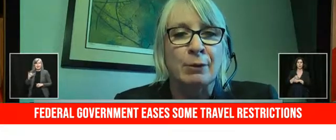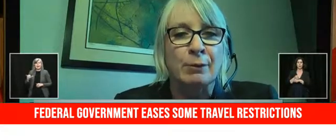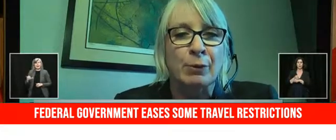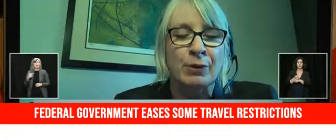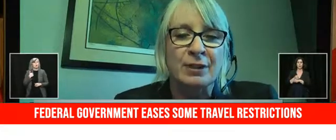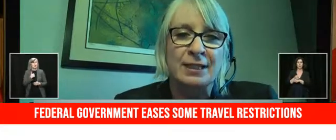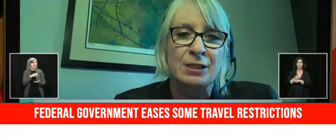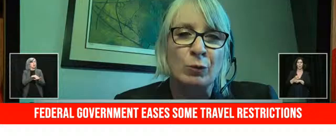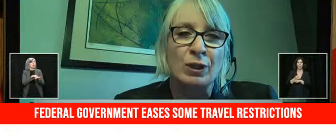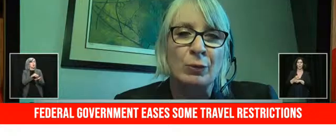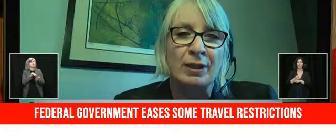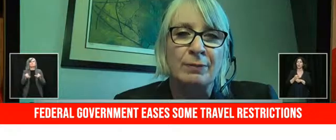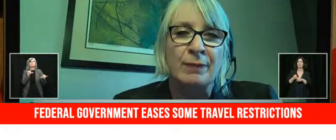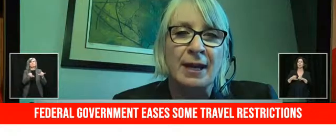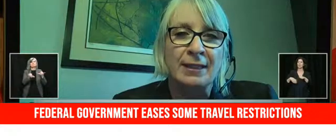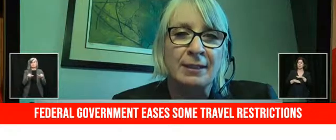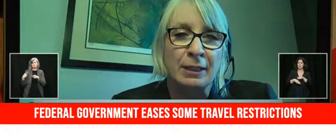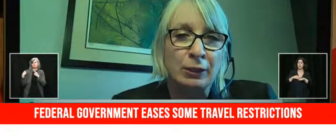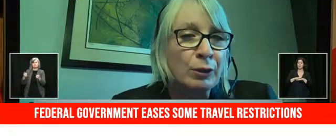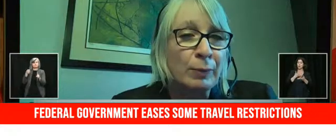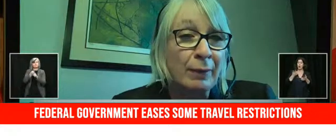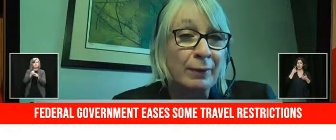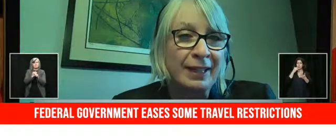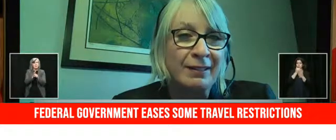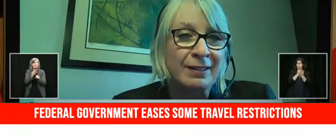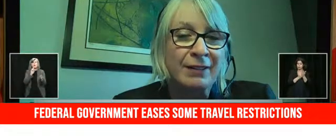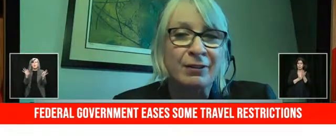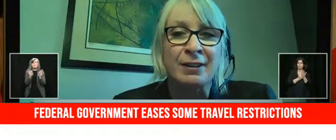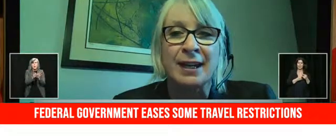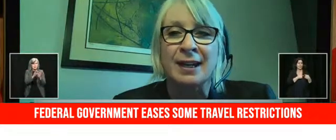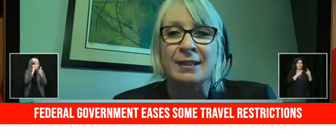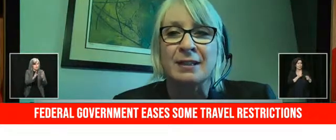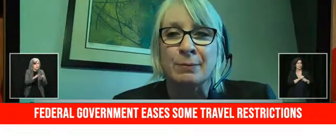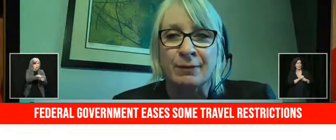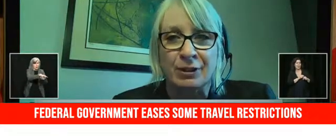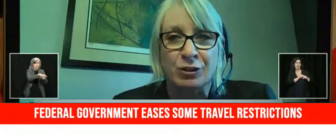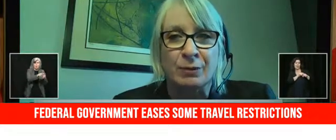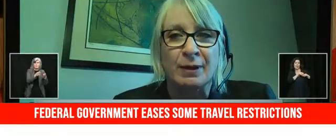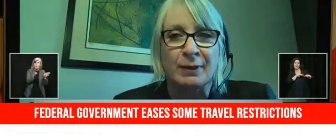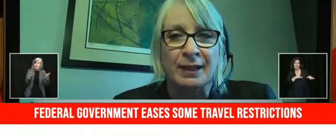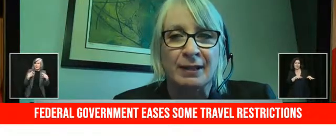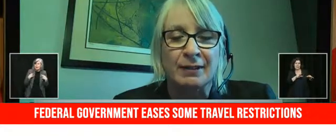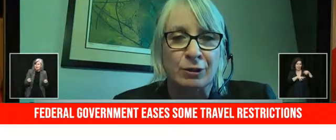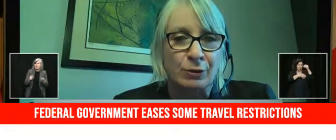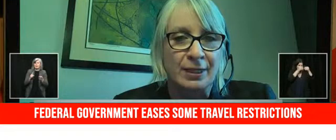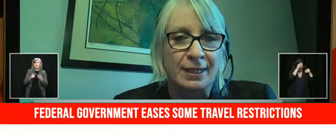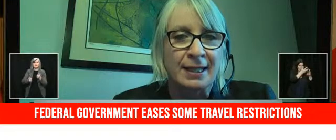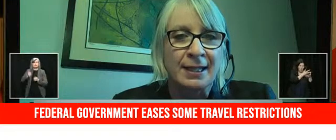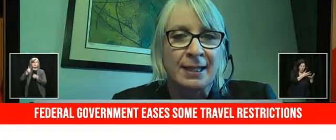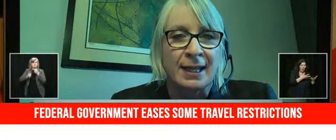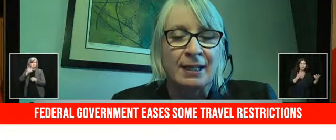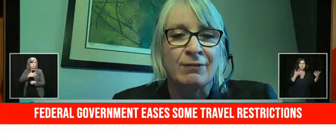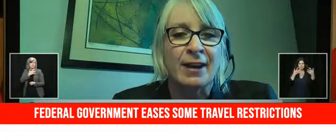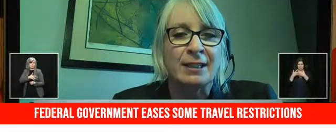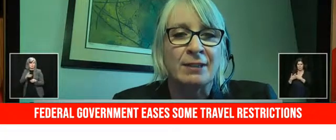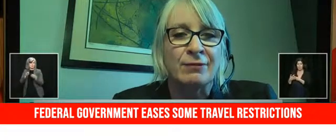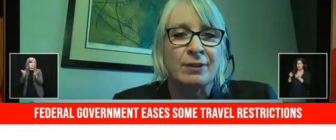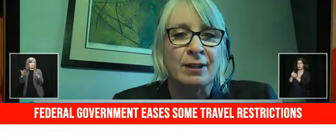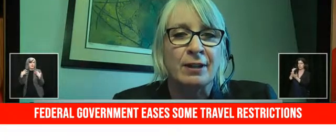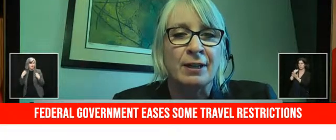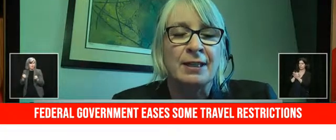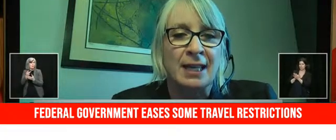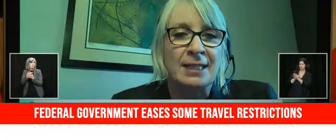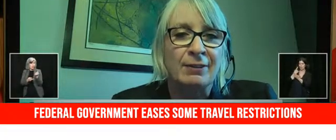of how important it is to work with at the local public health level and the provincial public health authorities. And in fact,